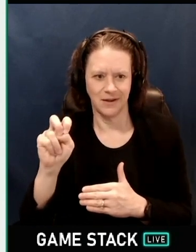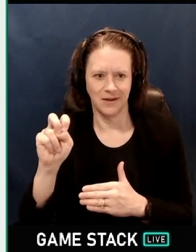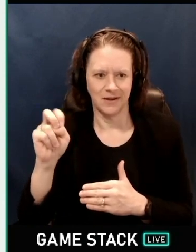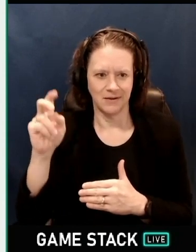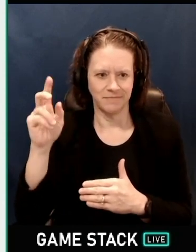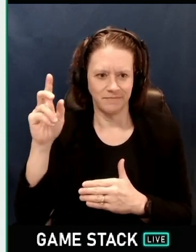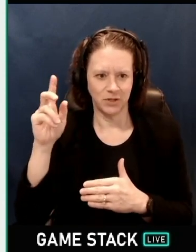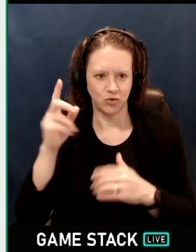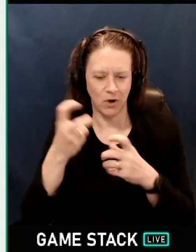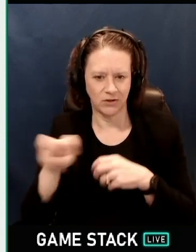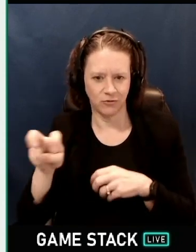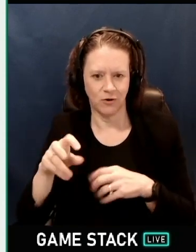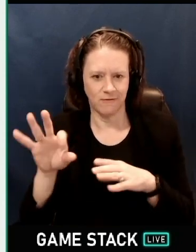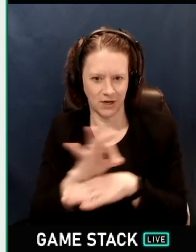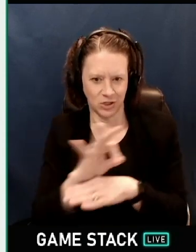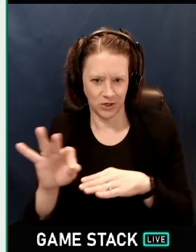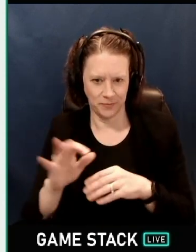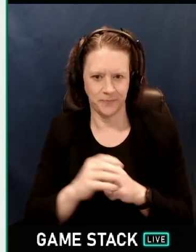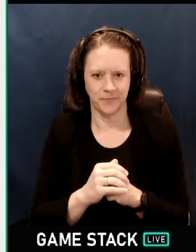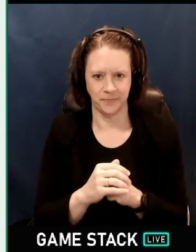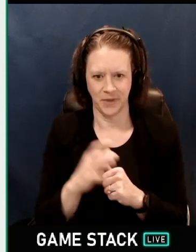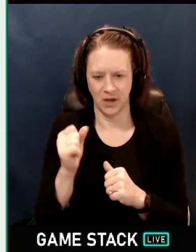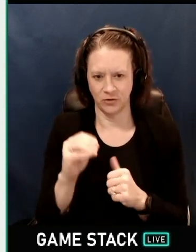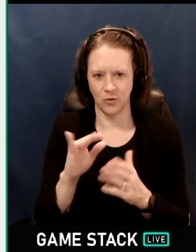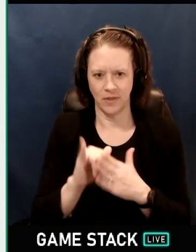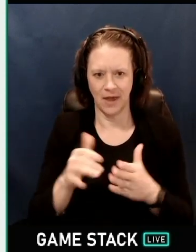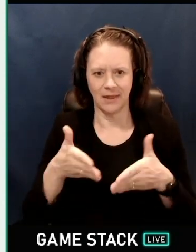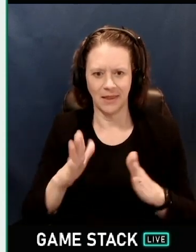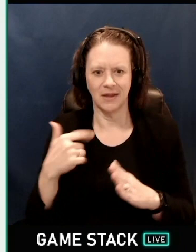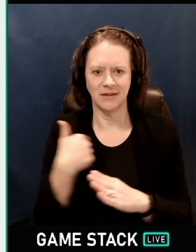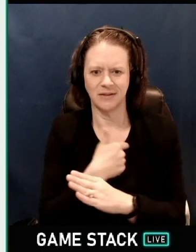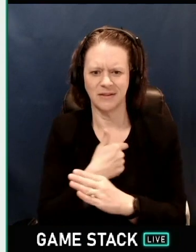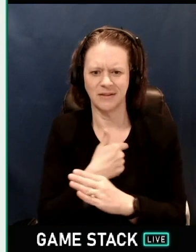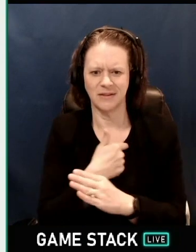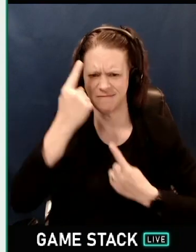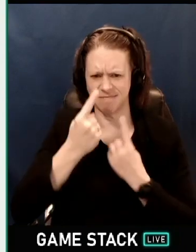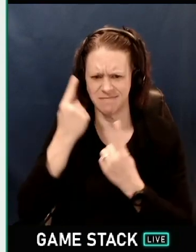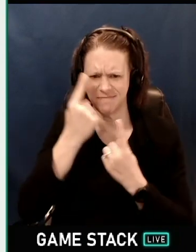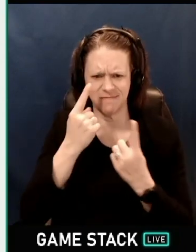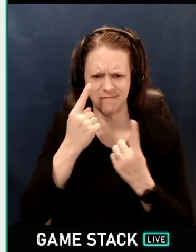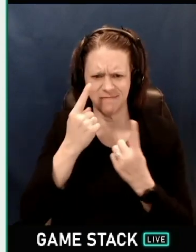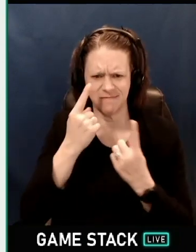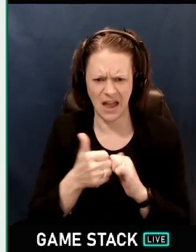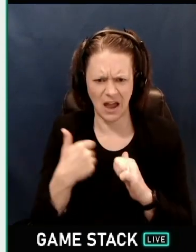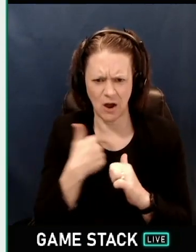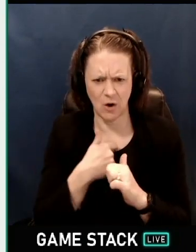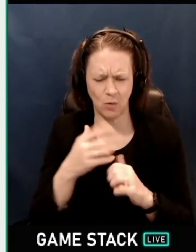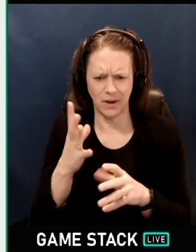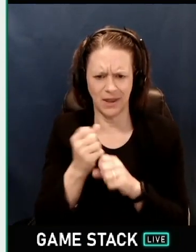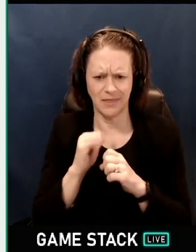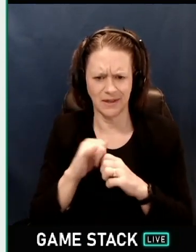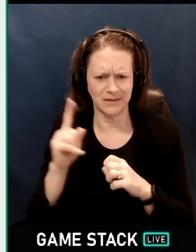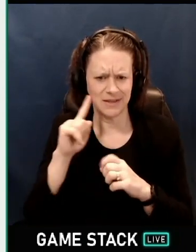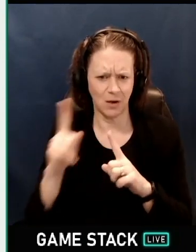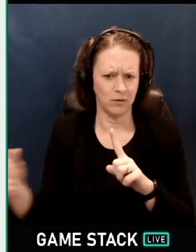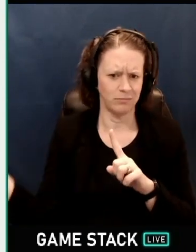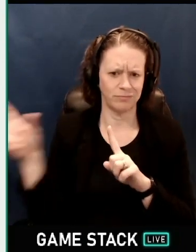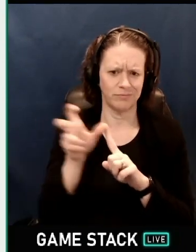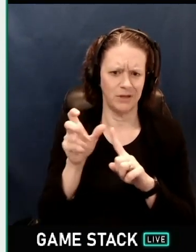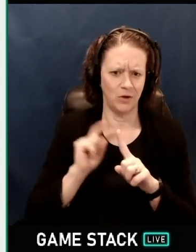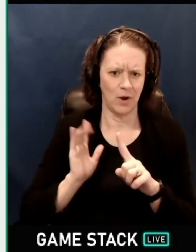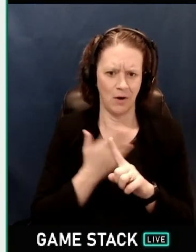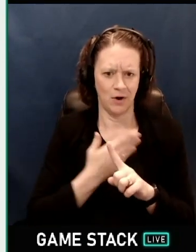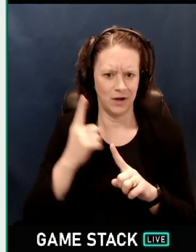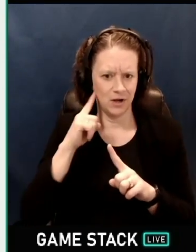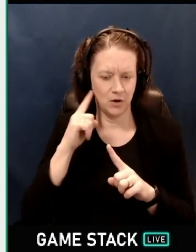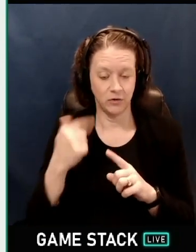how sounds reach your ears. If I have a sound that's, say, above and behind me, maybe also to